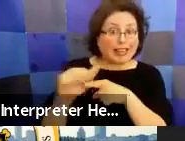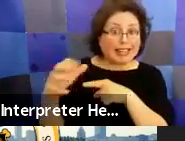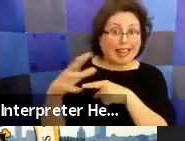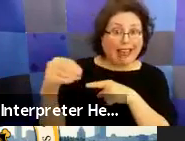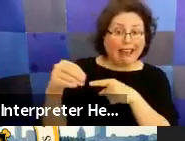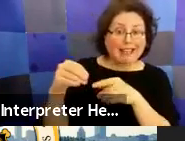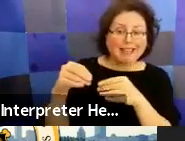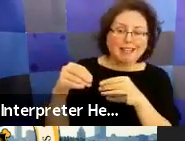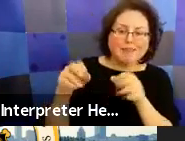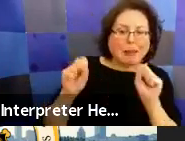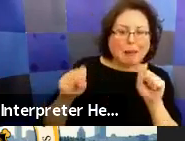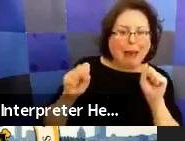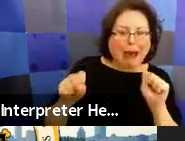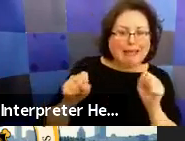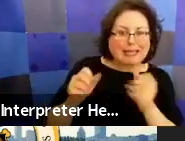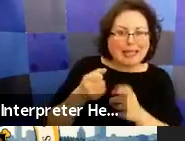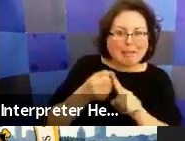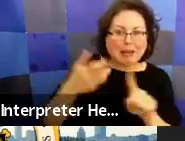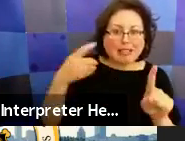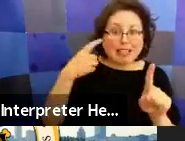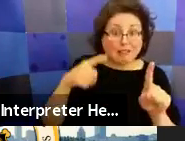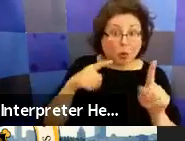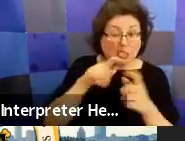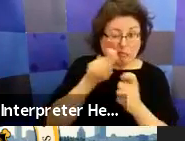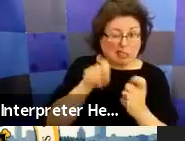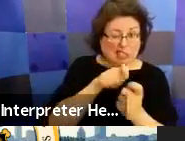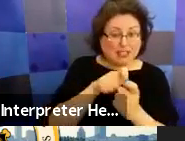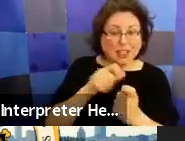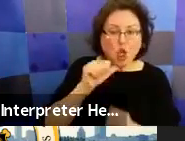building for selected nonprofits.